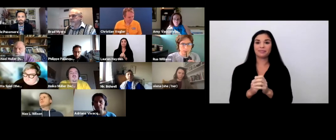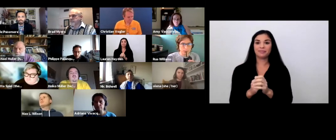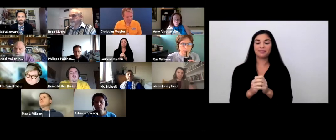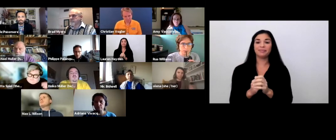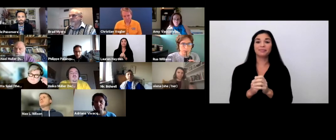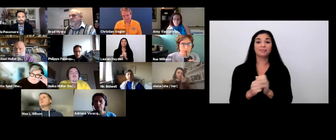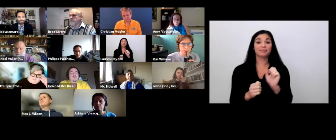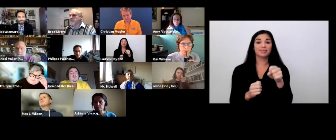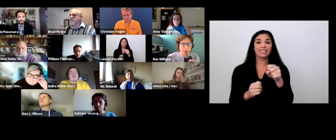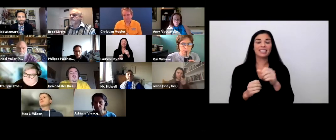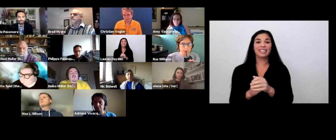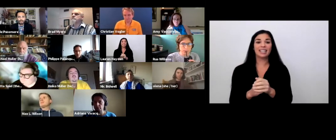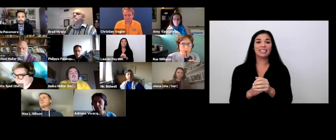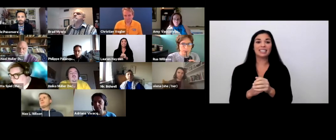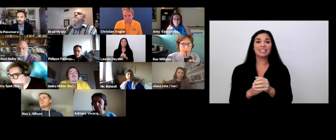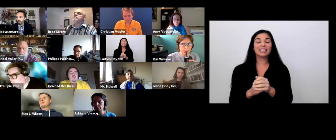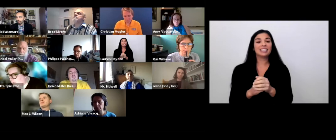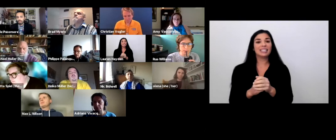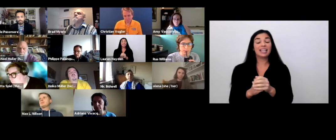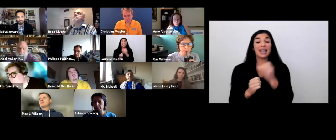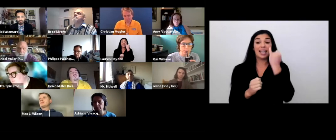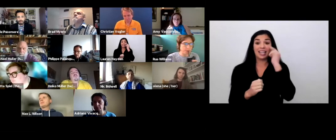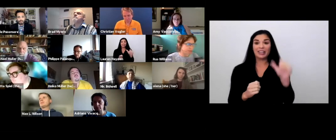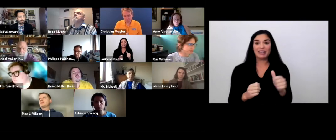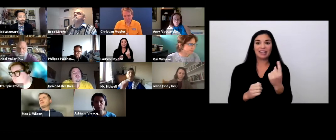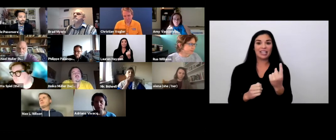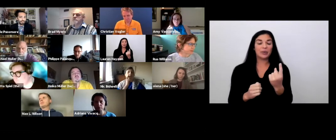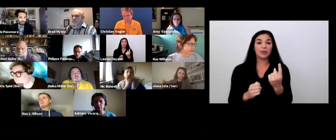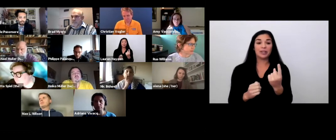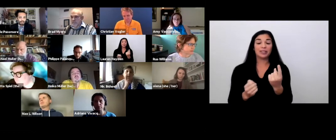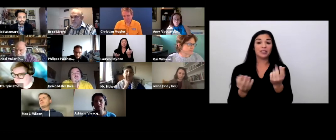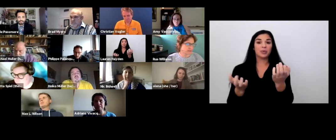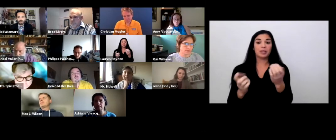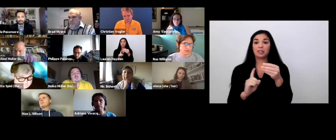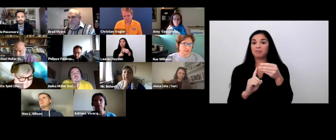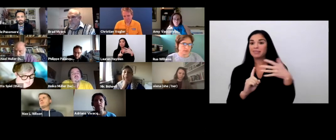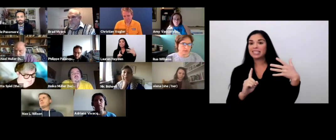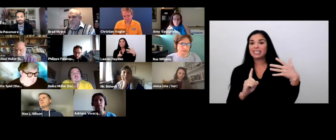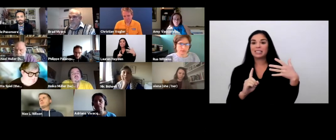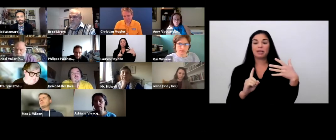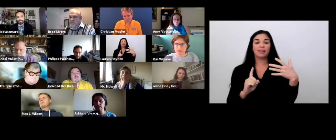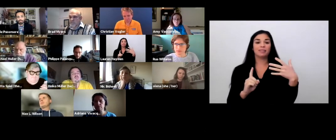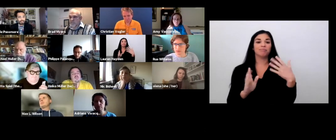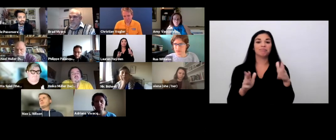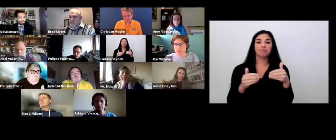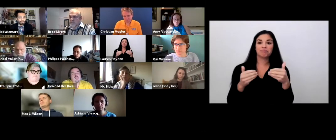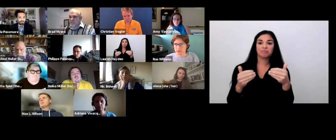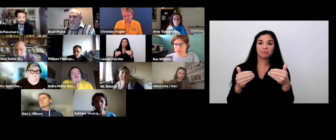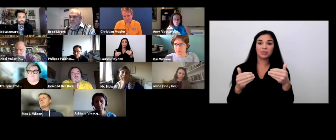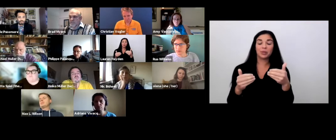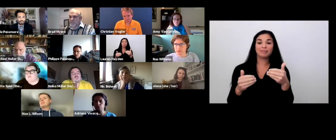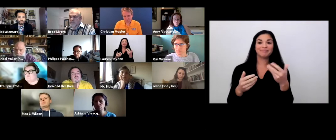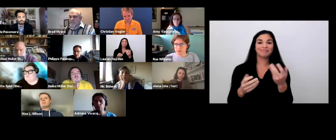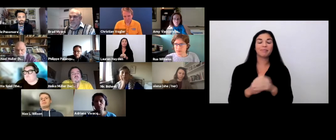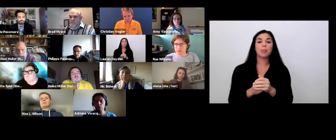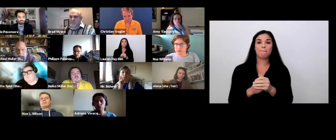Yeah, if anyone else would like to actually build on that, speak